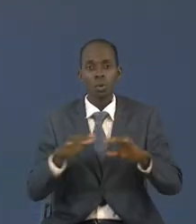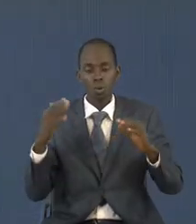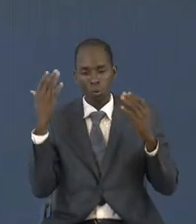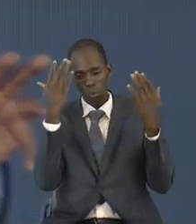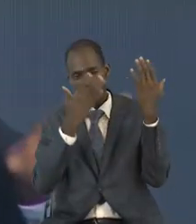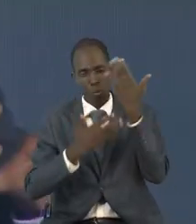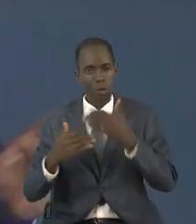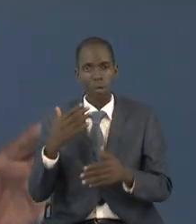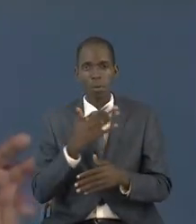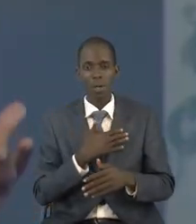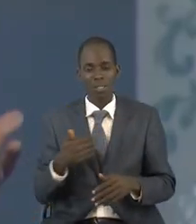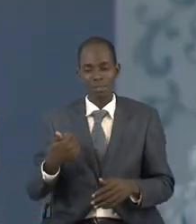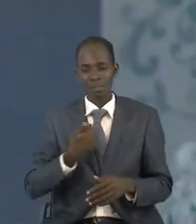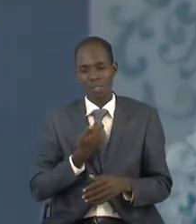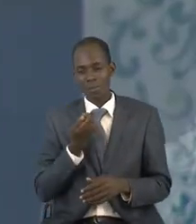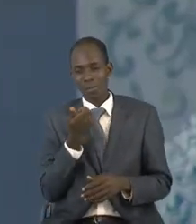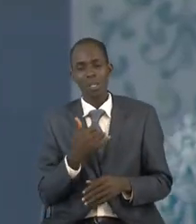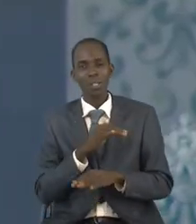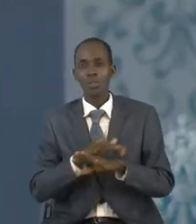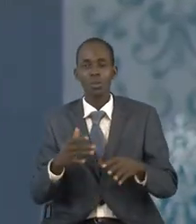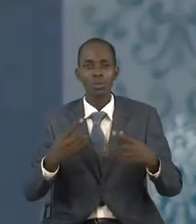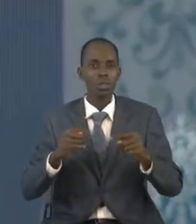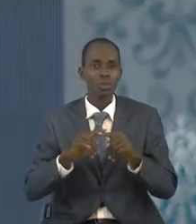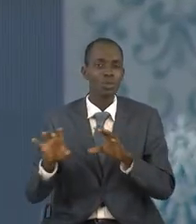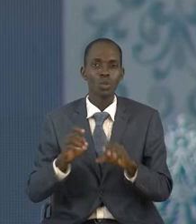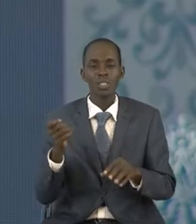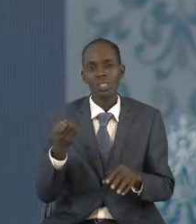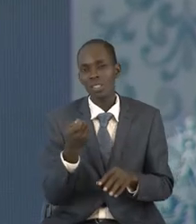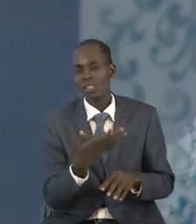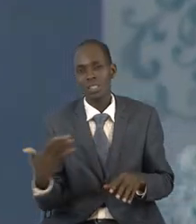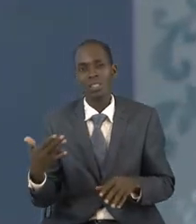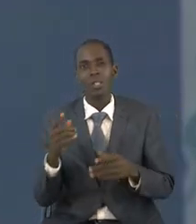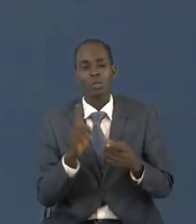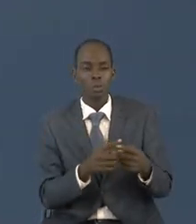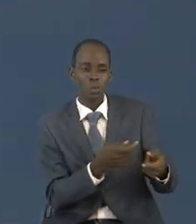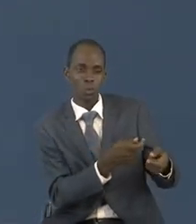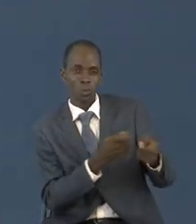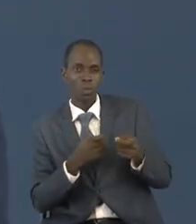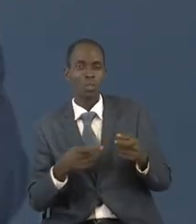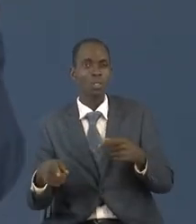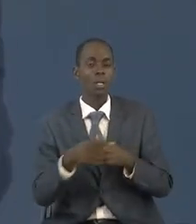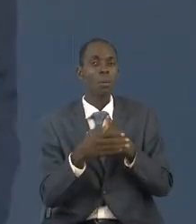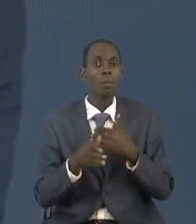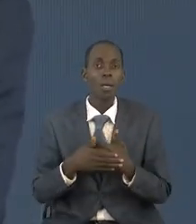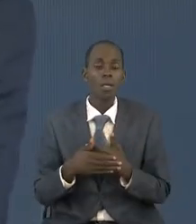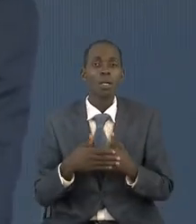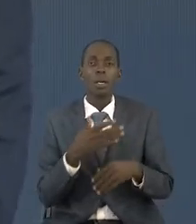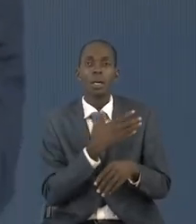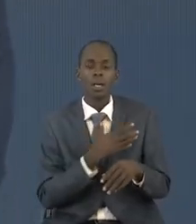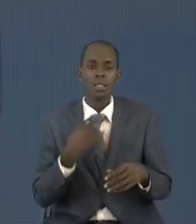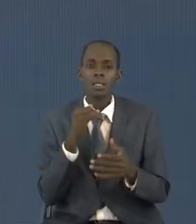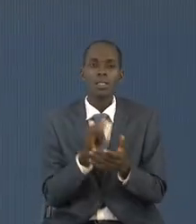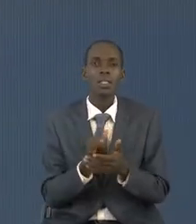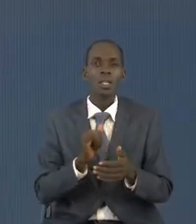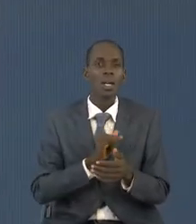and I don't try to do anything to draw them and hook them and compromise. If I'm nearer the grave, I'm nearer the coming of the